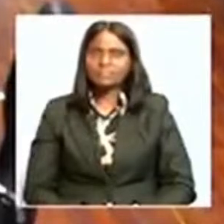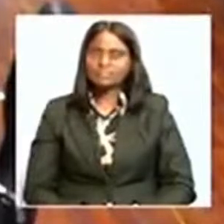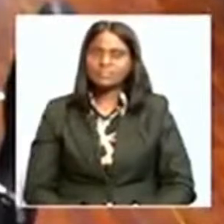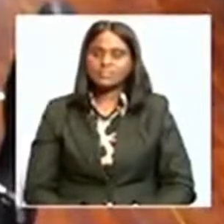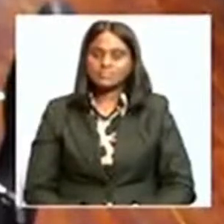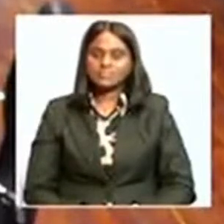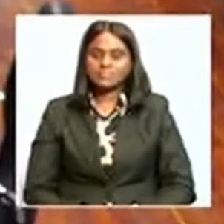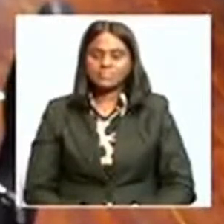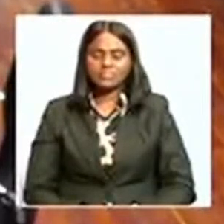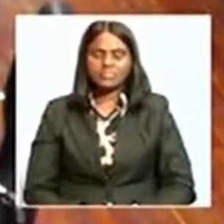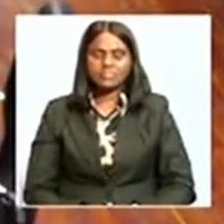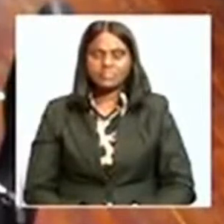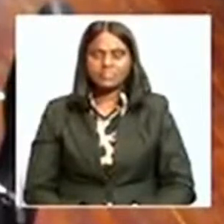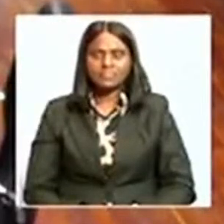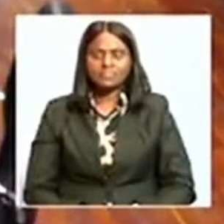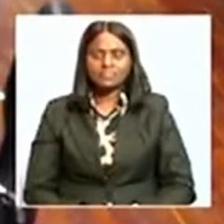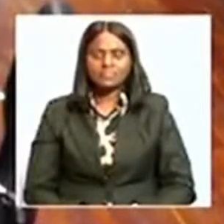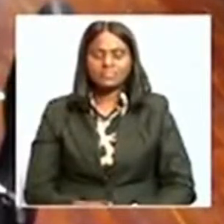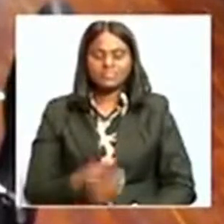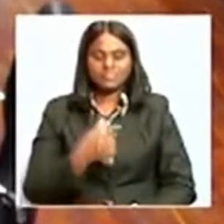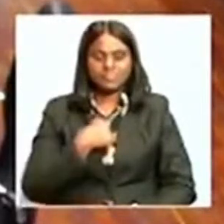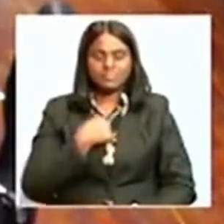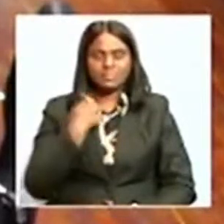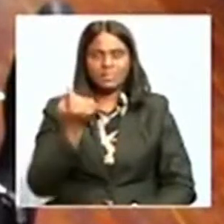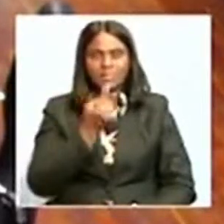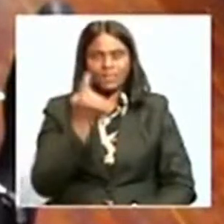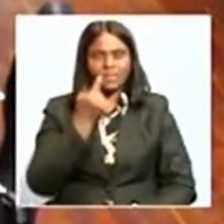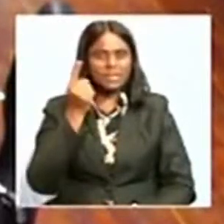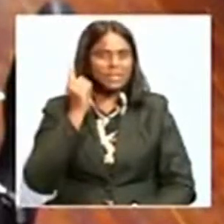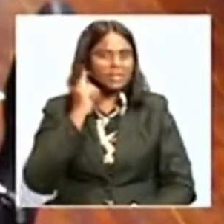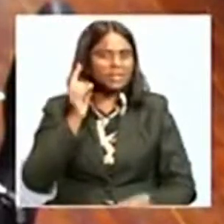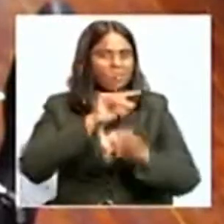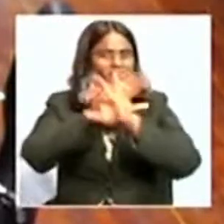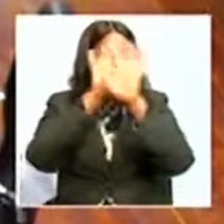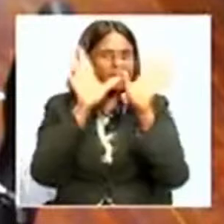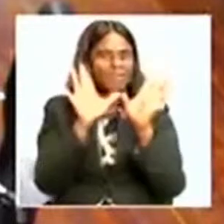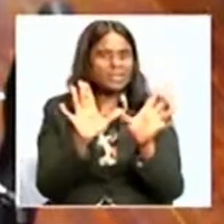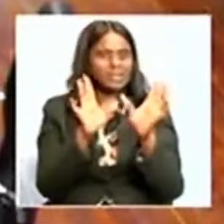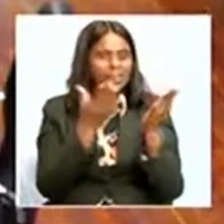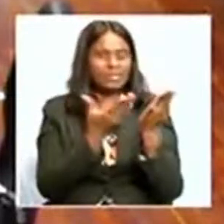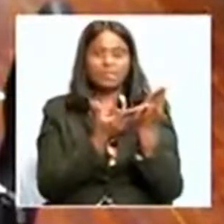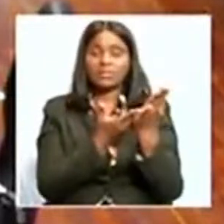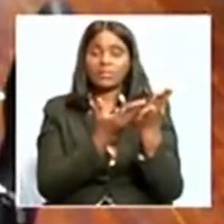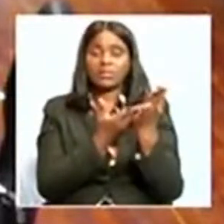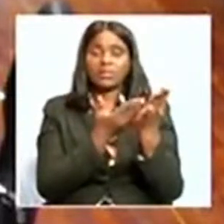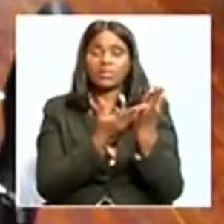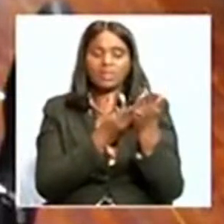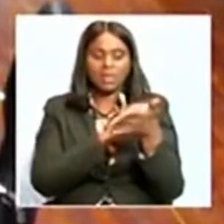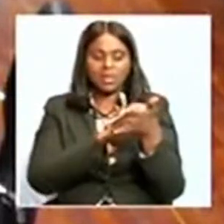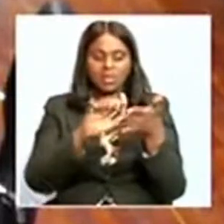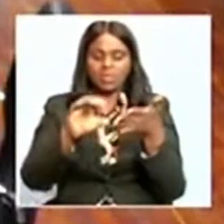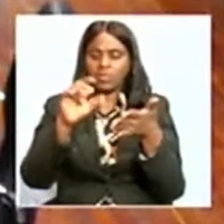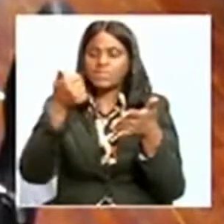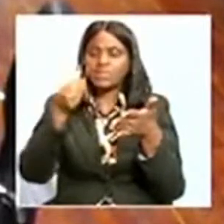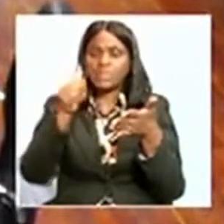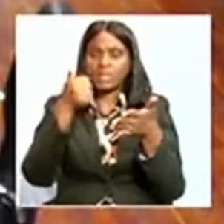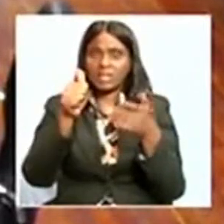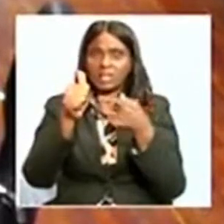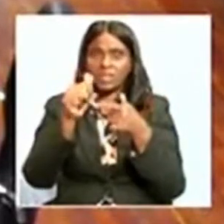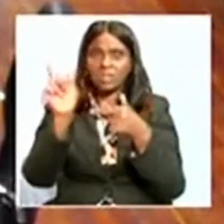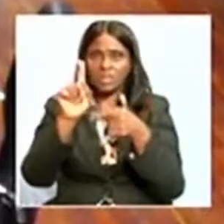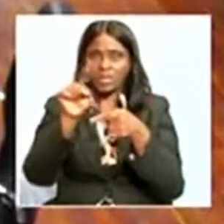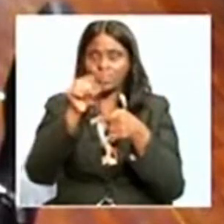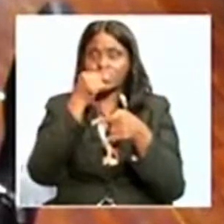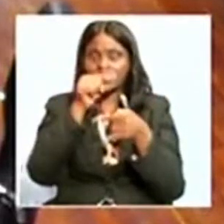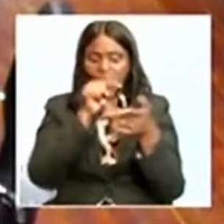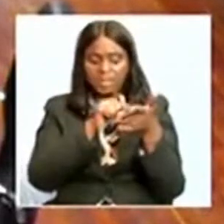Good morning. I just want to get a clarification on clause 10, where you're saying